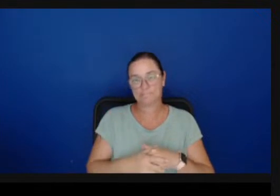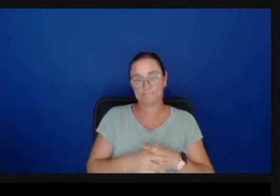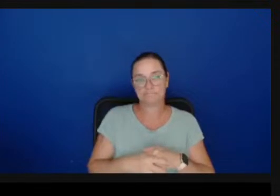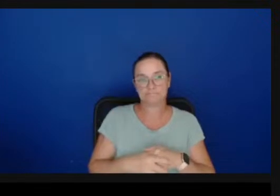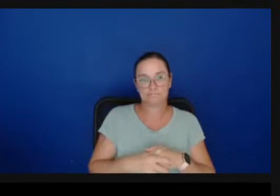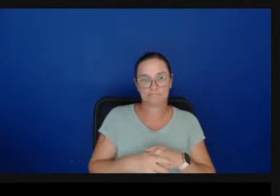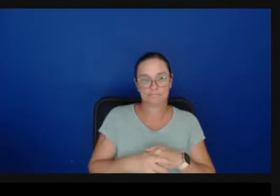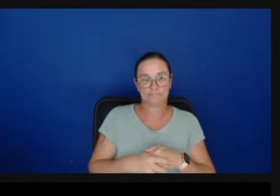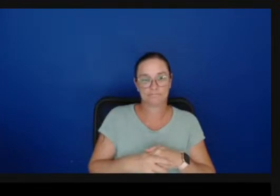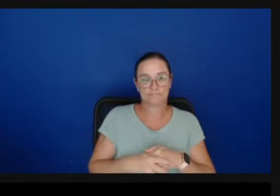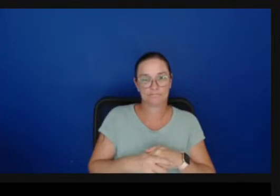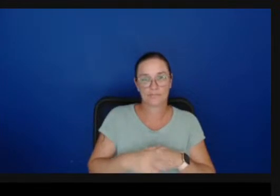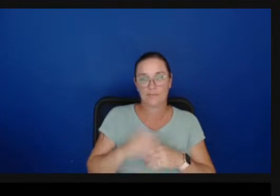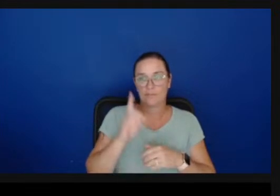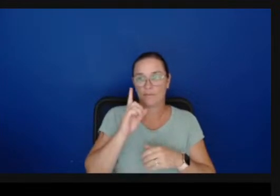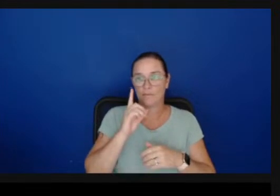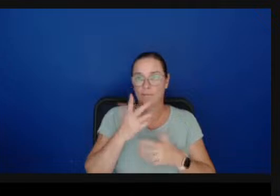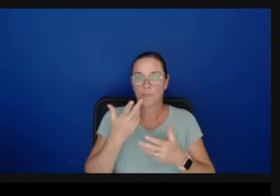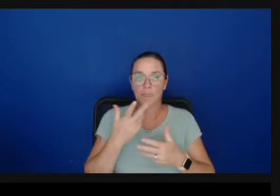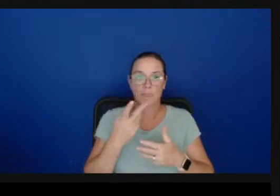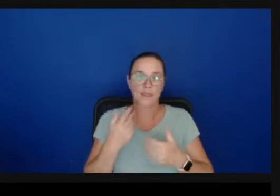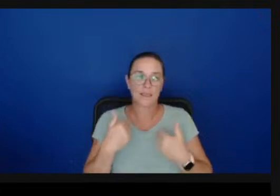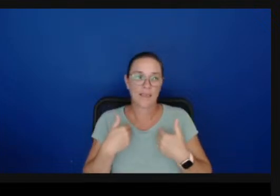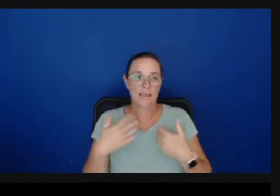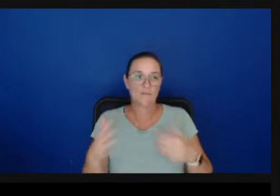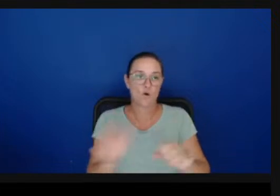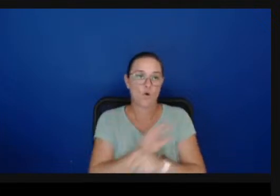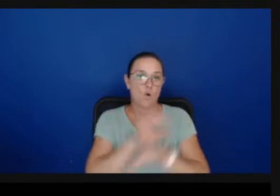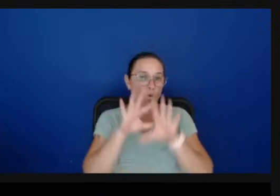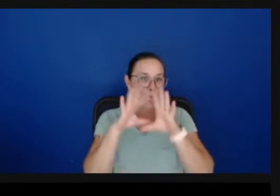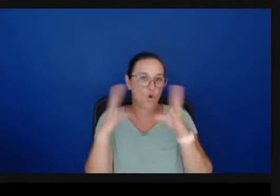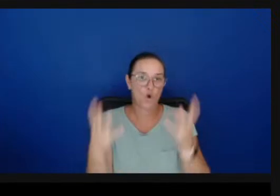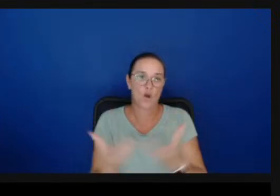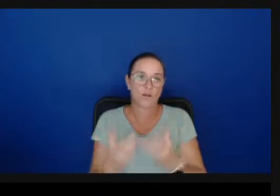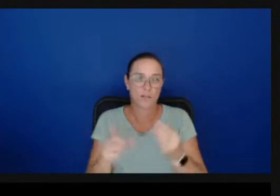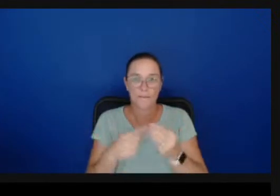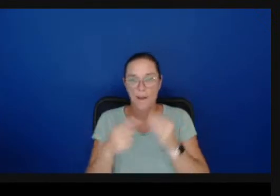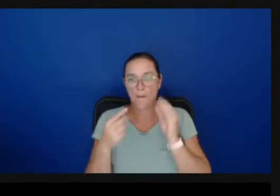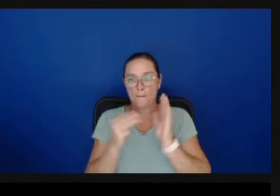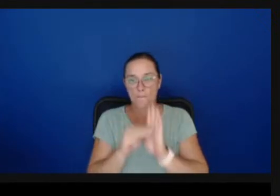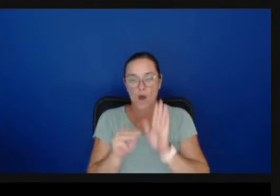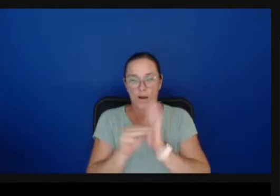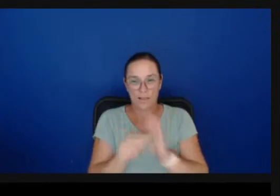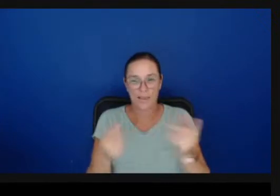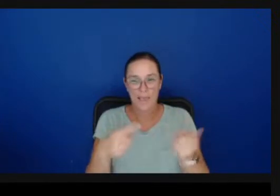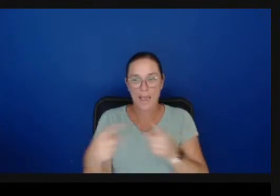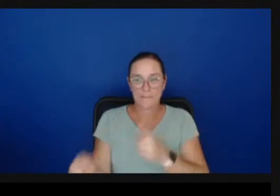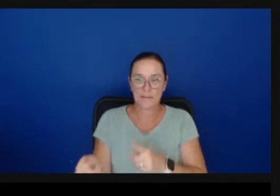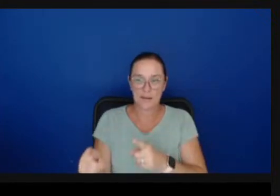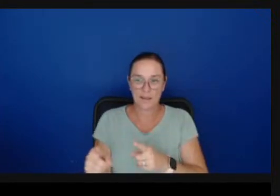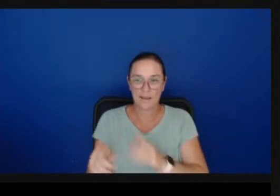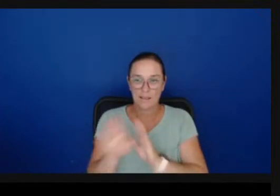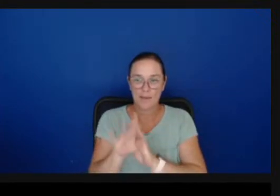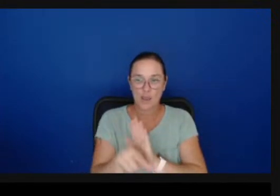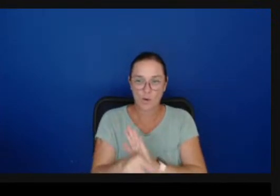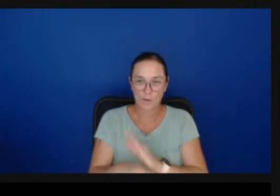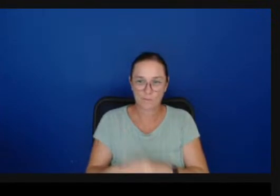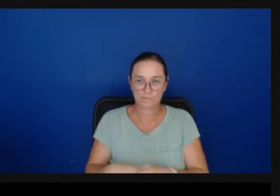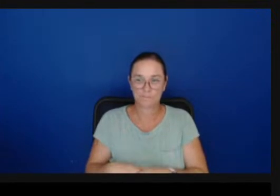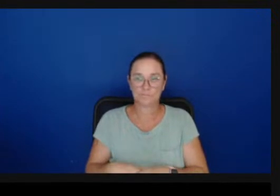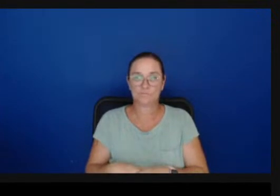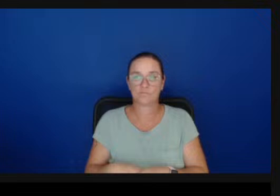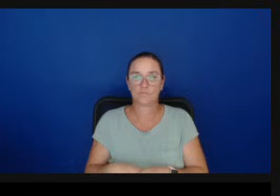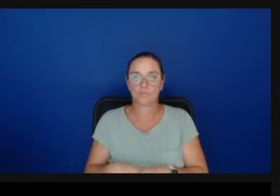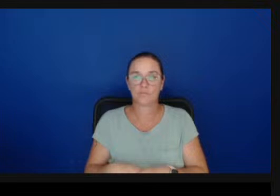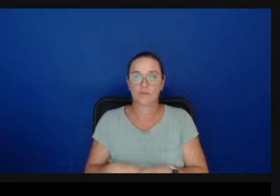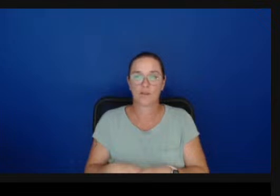go. So you see here there's a whole world of modeling happening behind the scenes here at the mainland support. So we